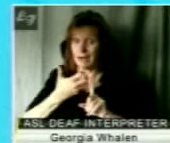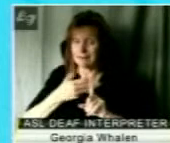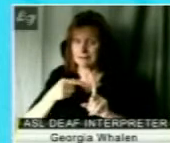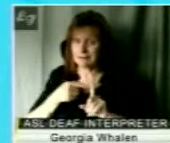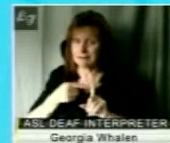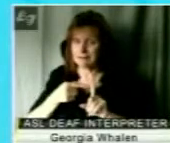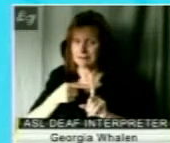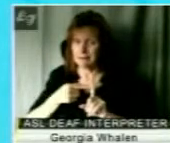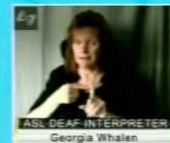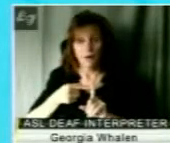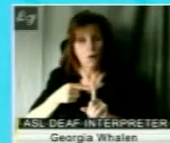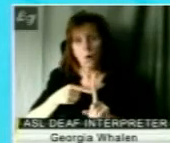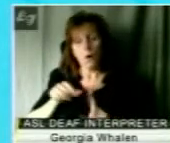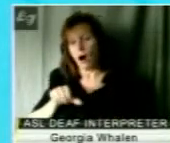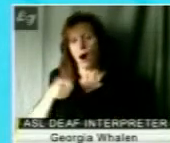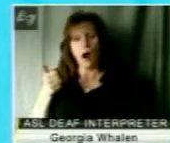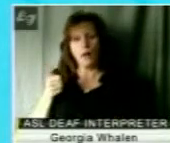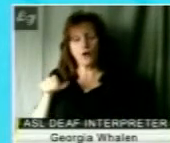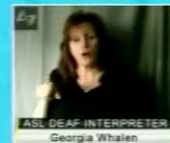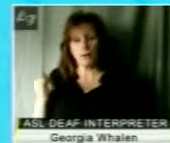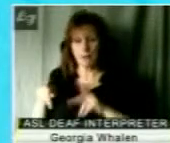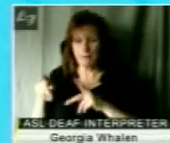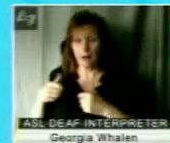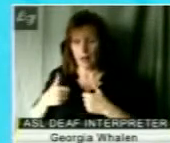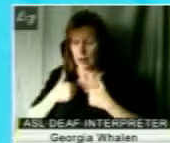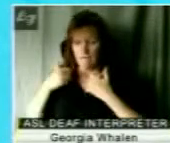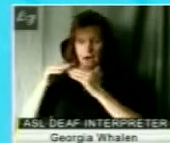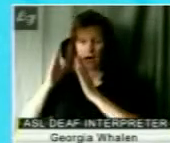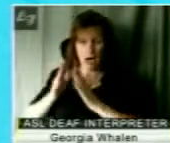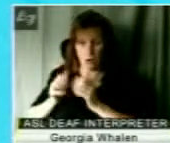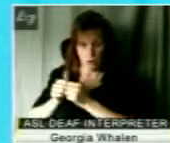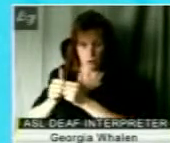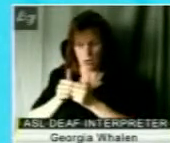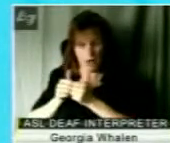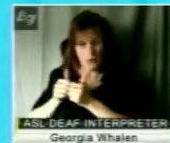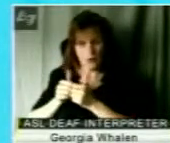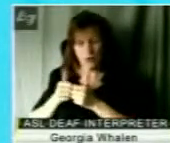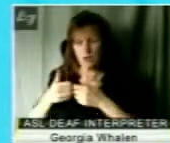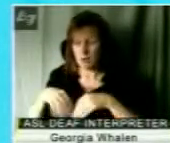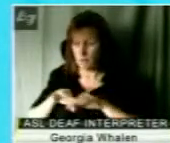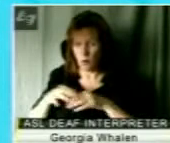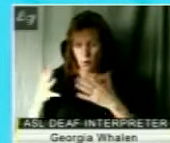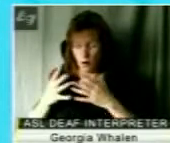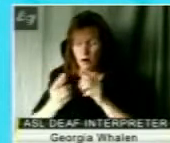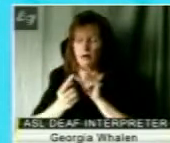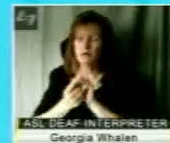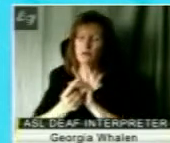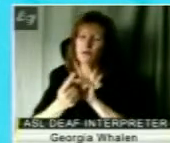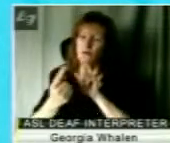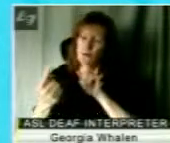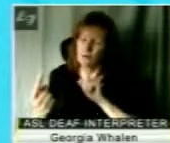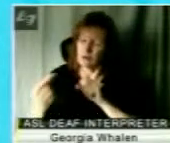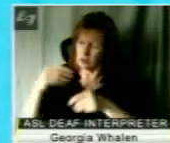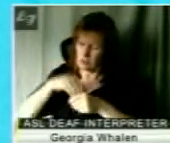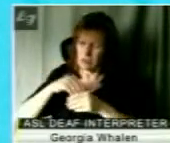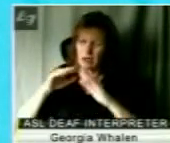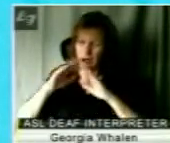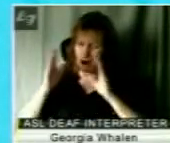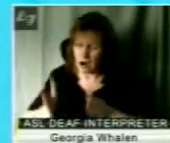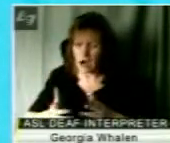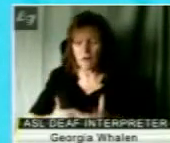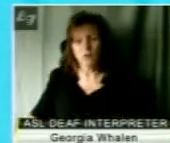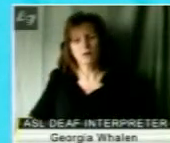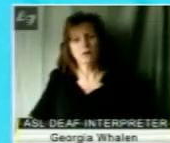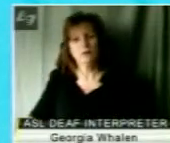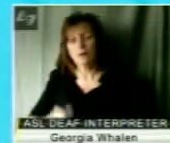together with other people, that they are as well taking precautions to isolate within the house, so that ideally they have their own